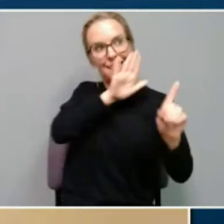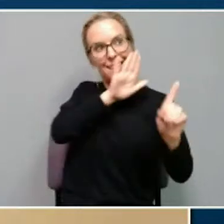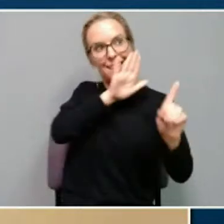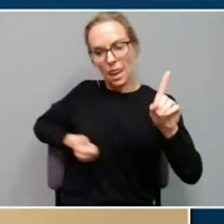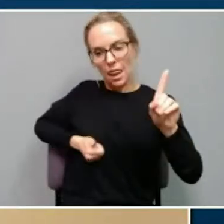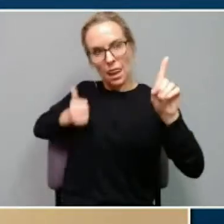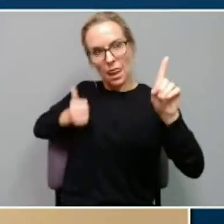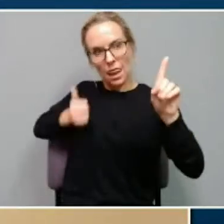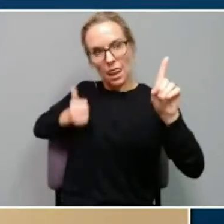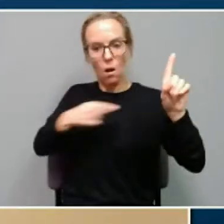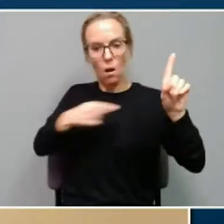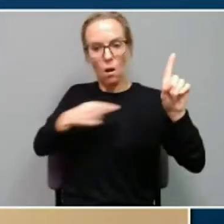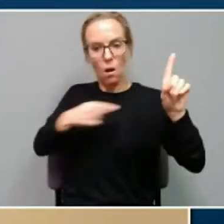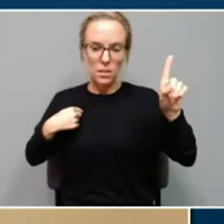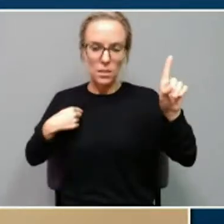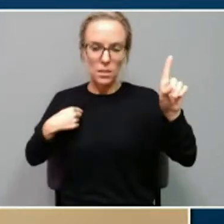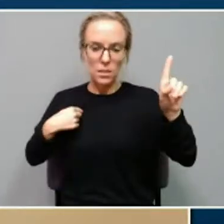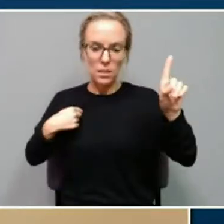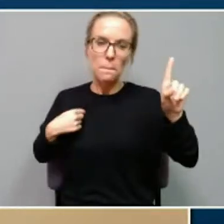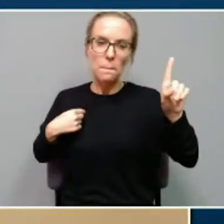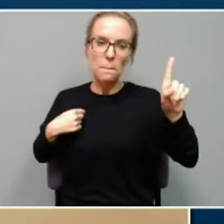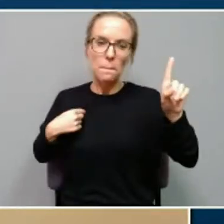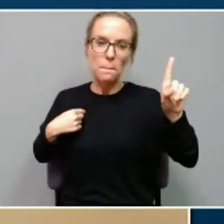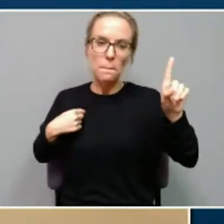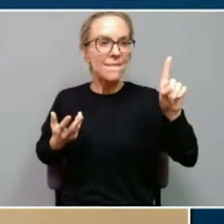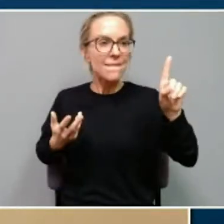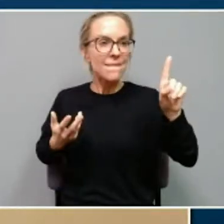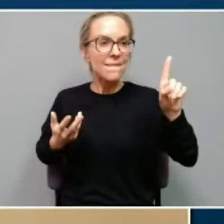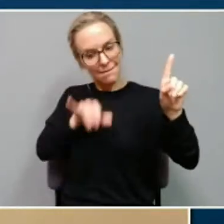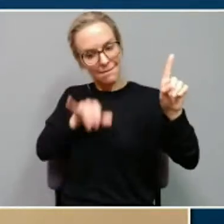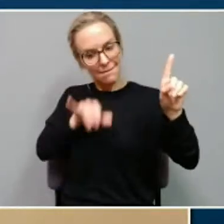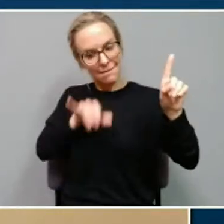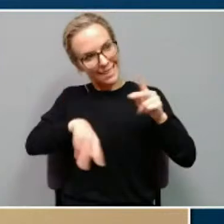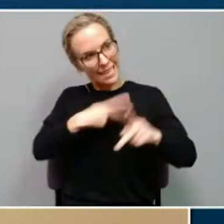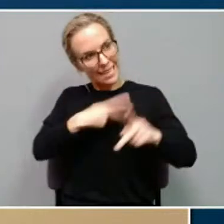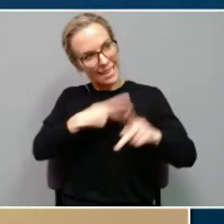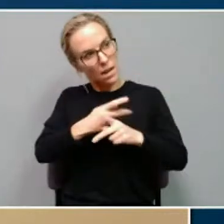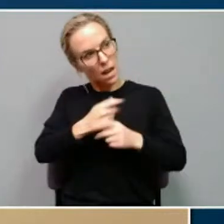ours. And if that's the kind of love that we're supposed to show one another,